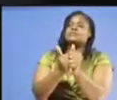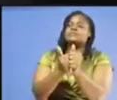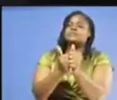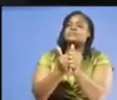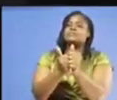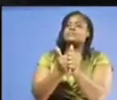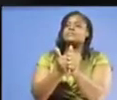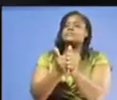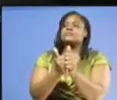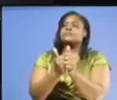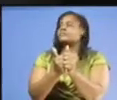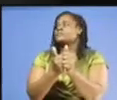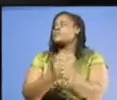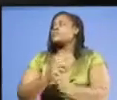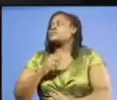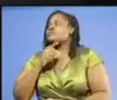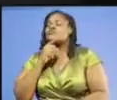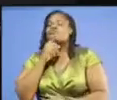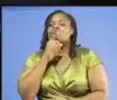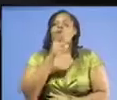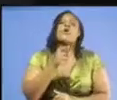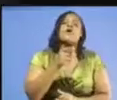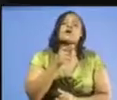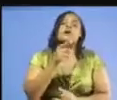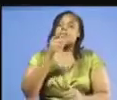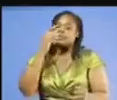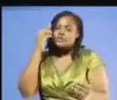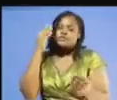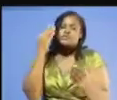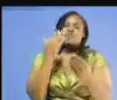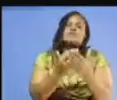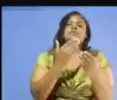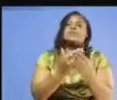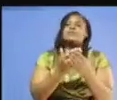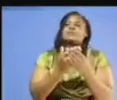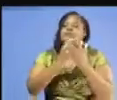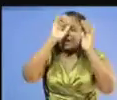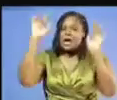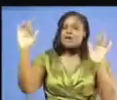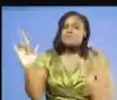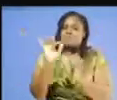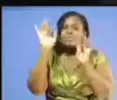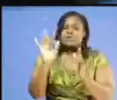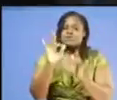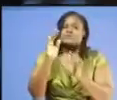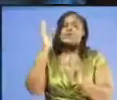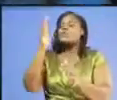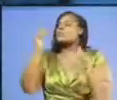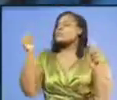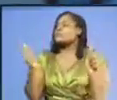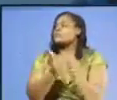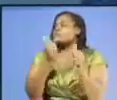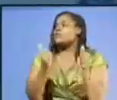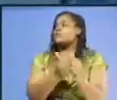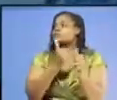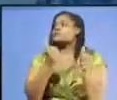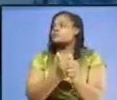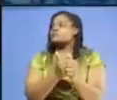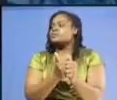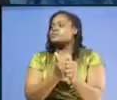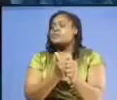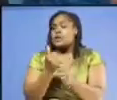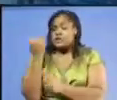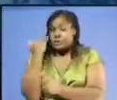sermon. Surely goodness and mercy will follow me. So if you have